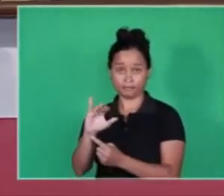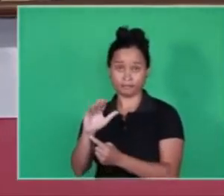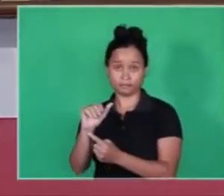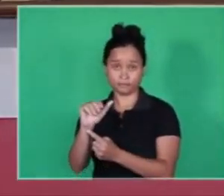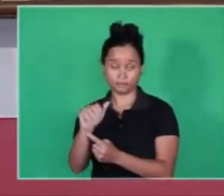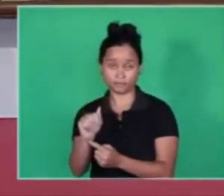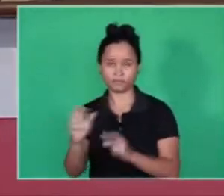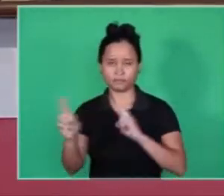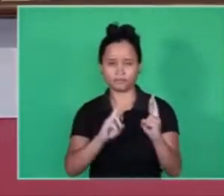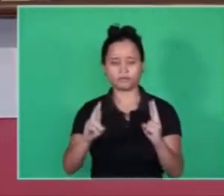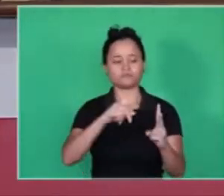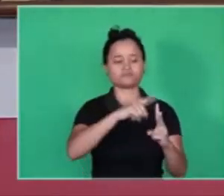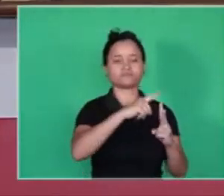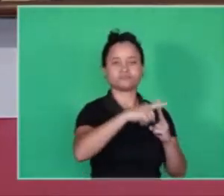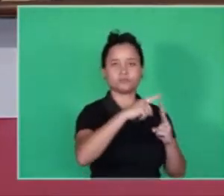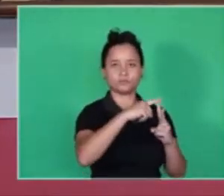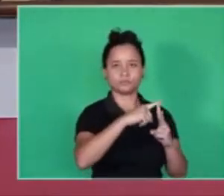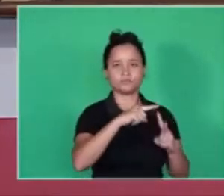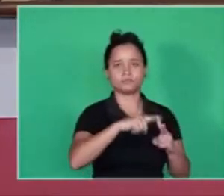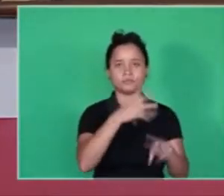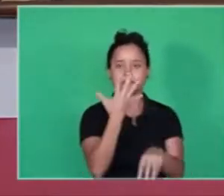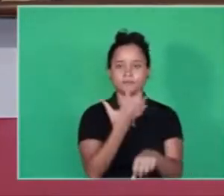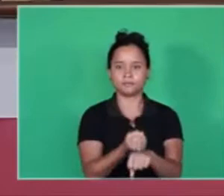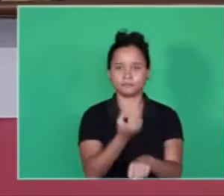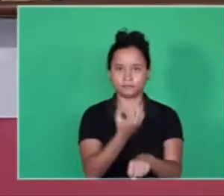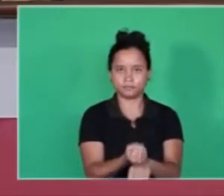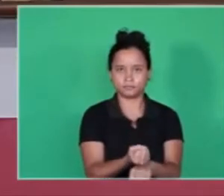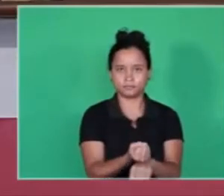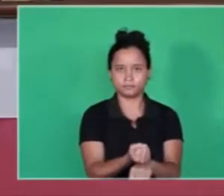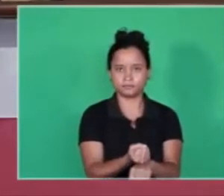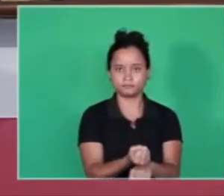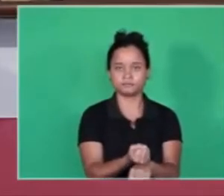Material, matter,